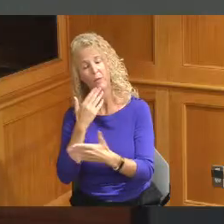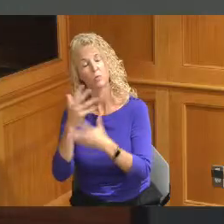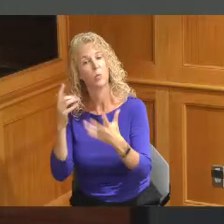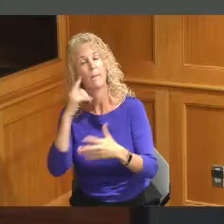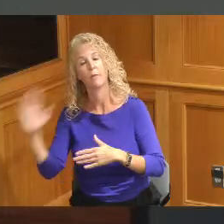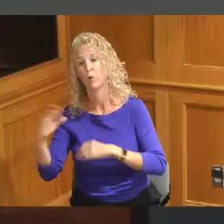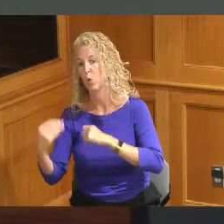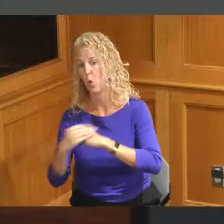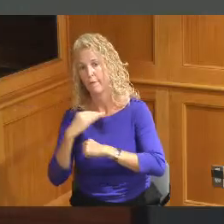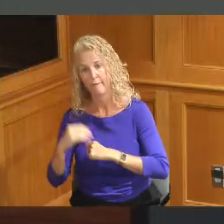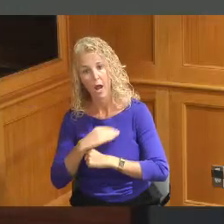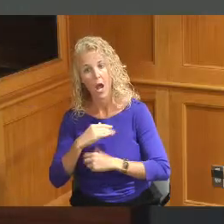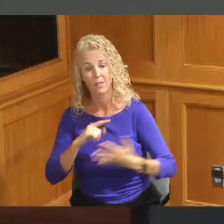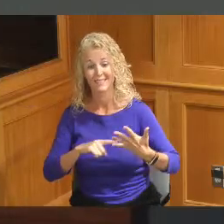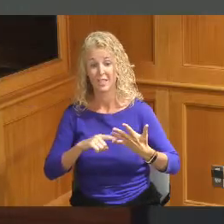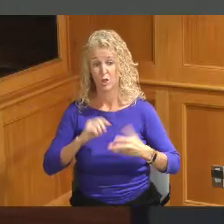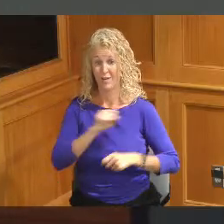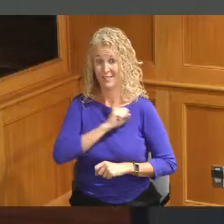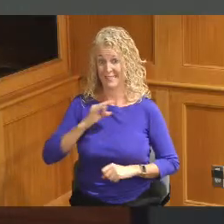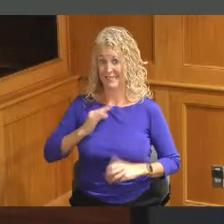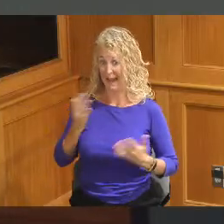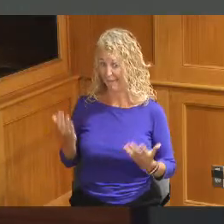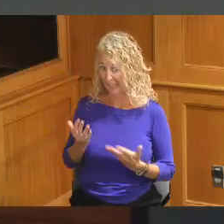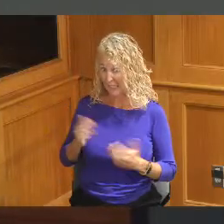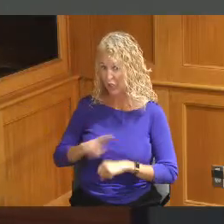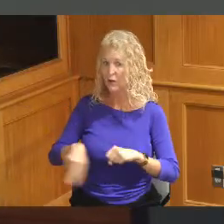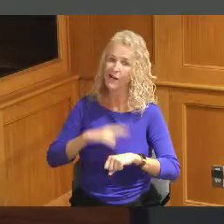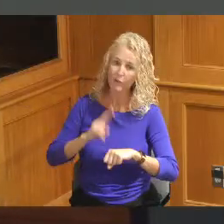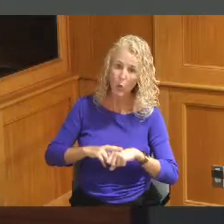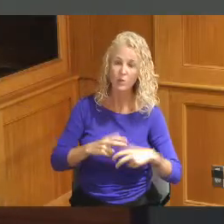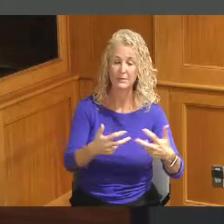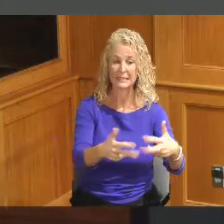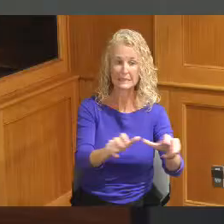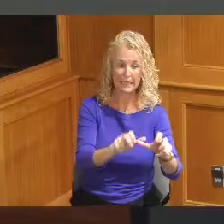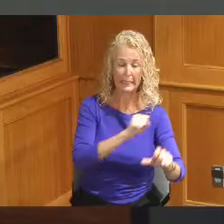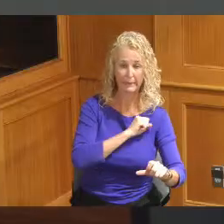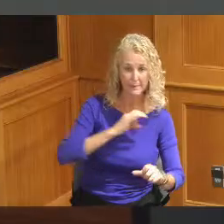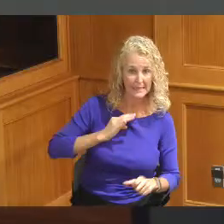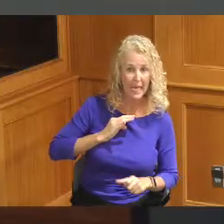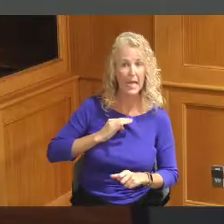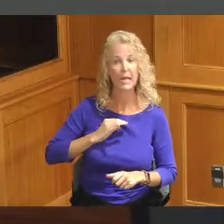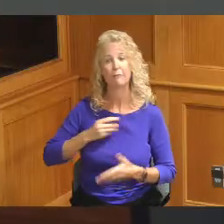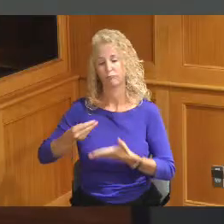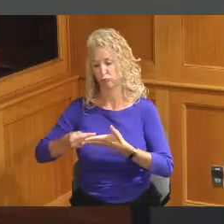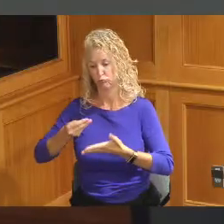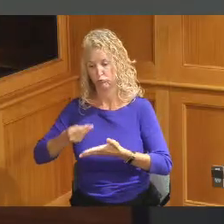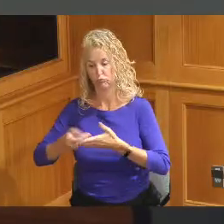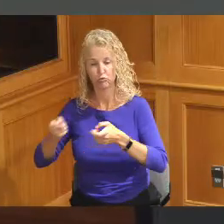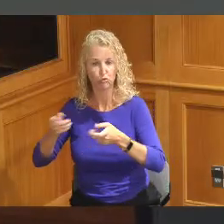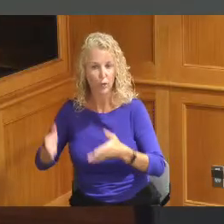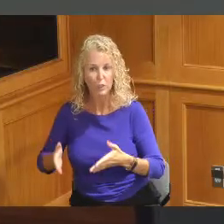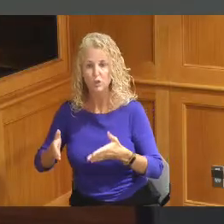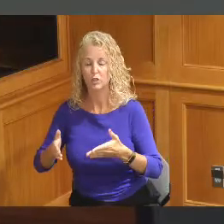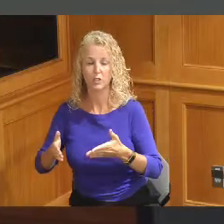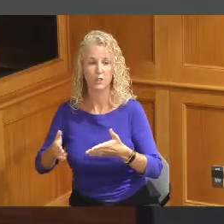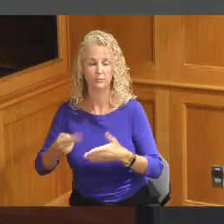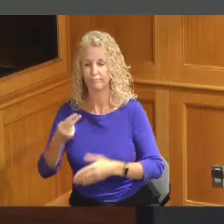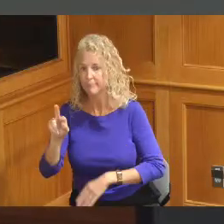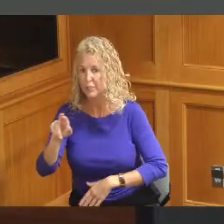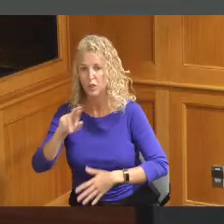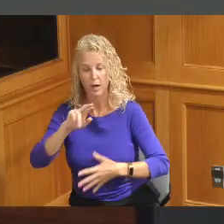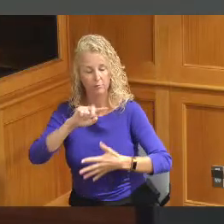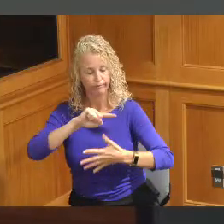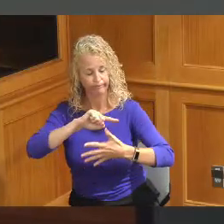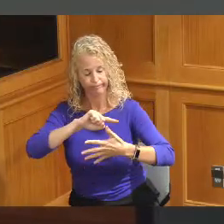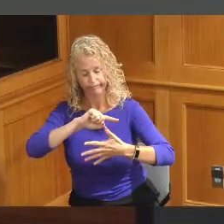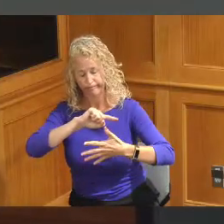Dowling, our internal staff, be it Joe Paul down at the stadiums, John Brugan, Frank Spataro, Star Markworth, and all